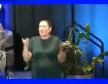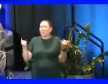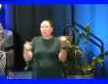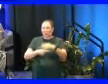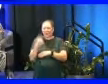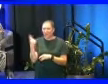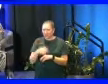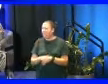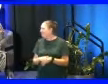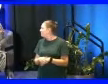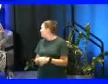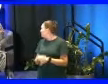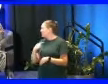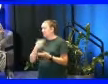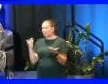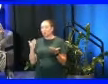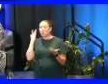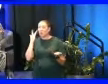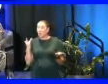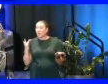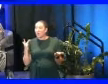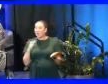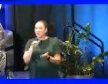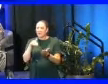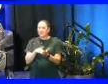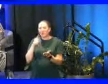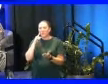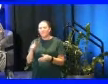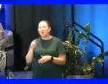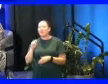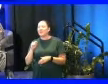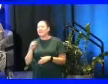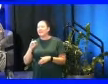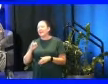I am here because of Centers for Independent Living.